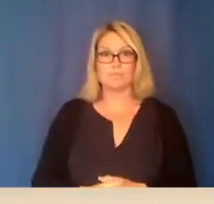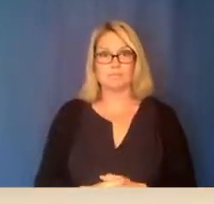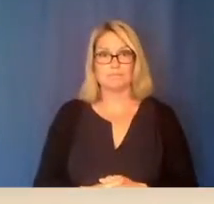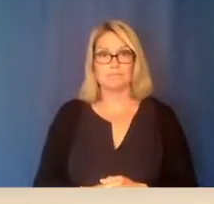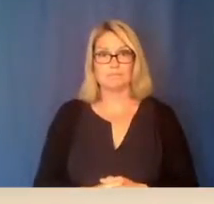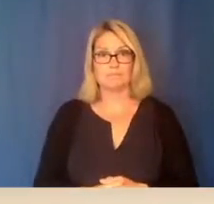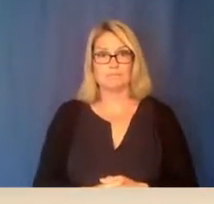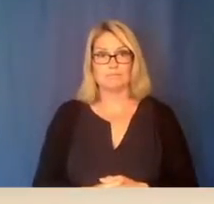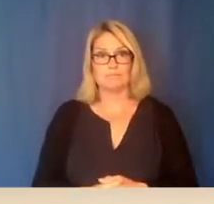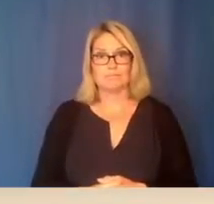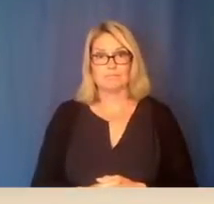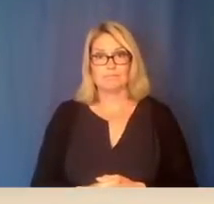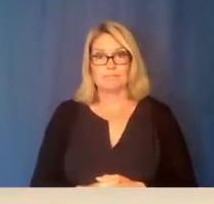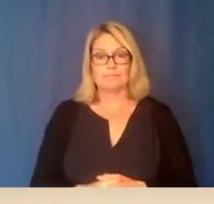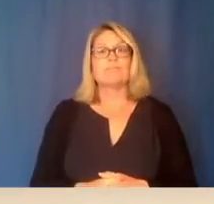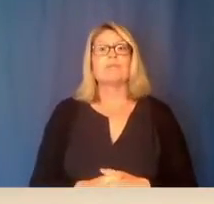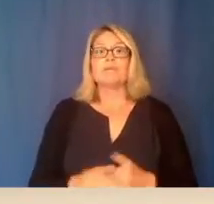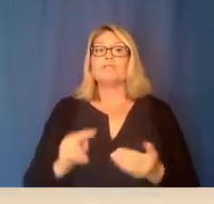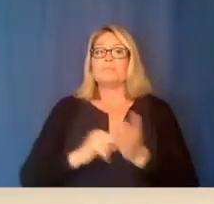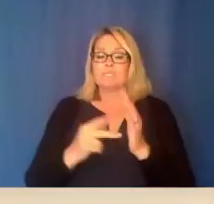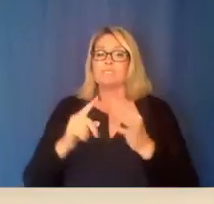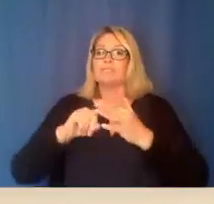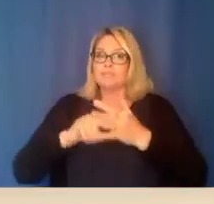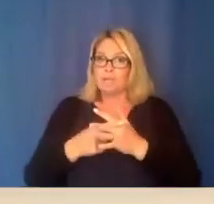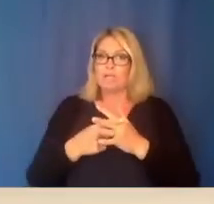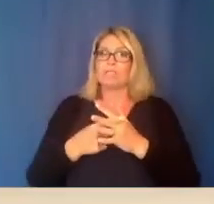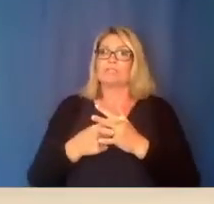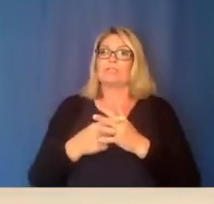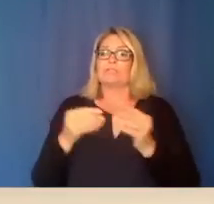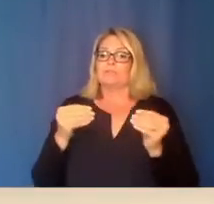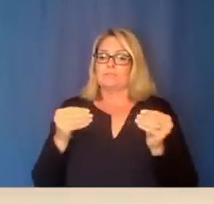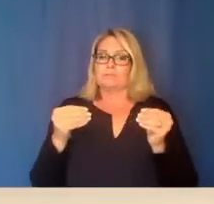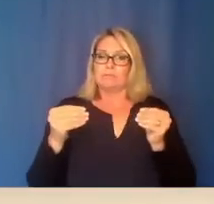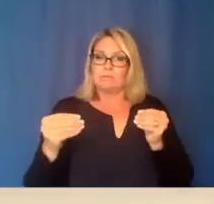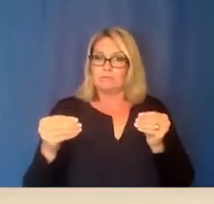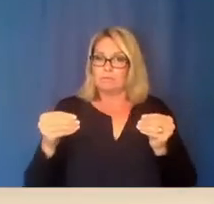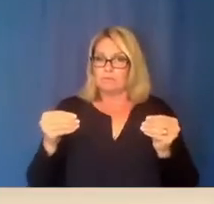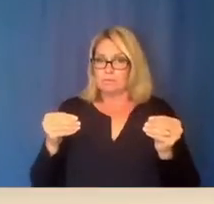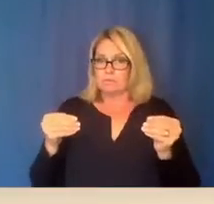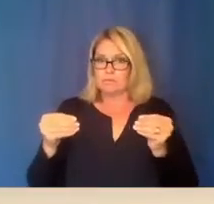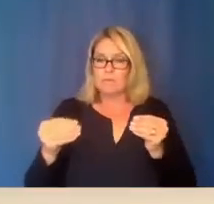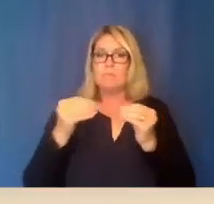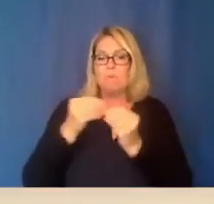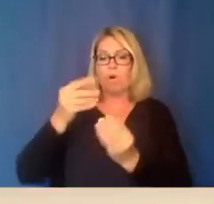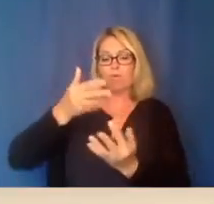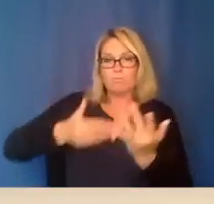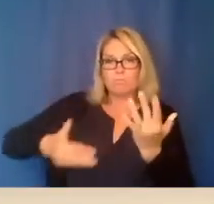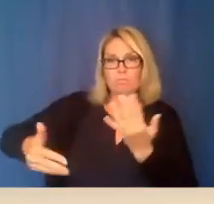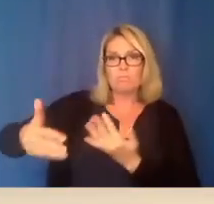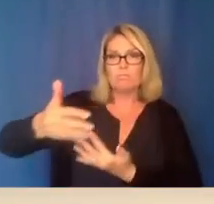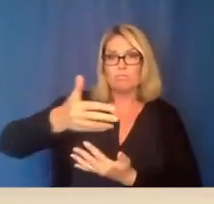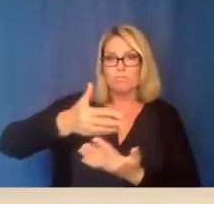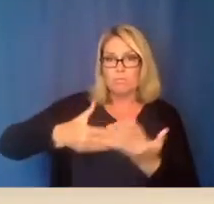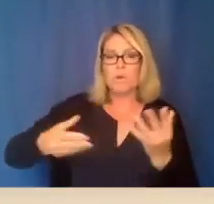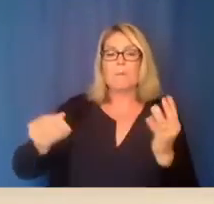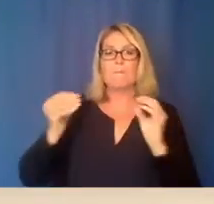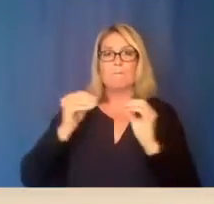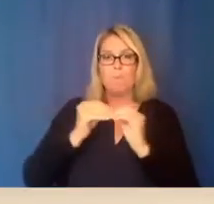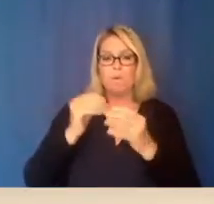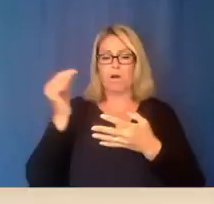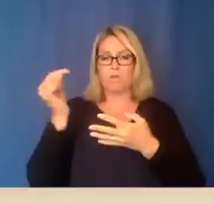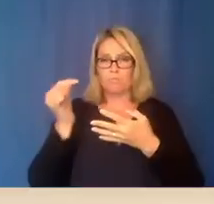we continue to ease out of COVID-19 and resume more normal activities and interactions. For months, I